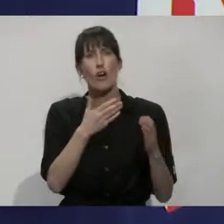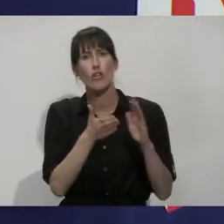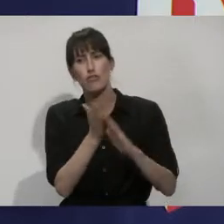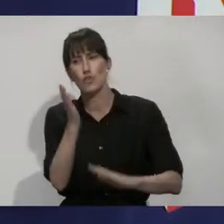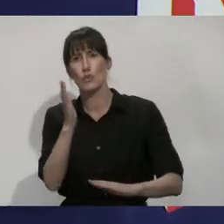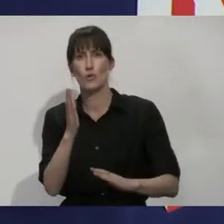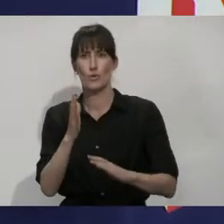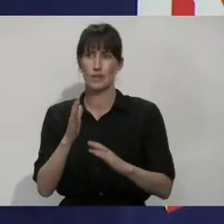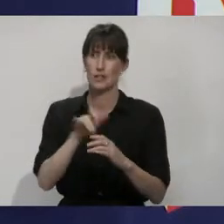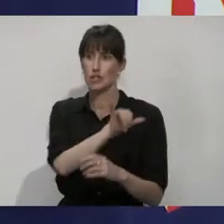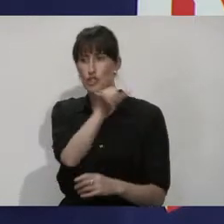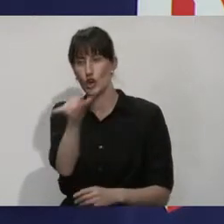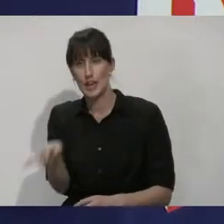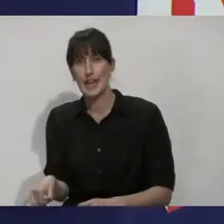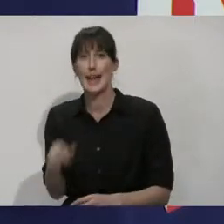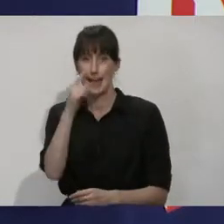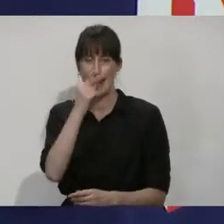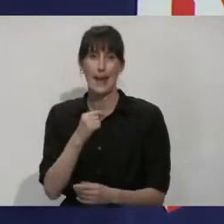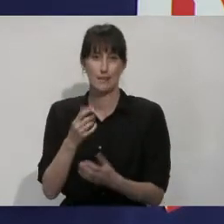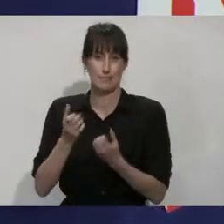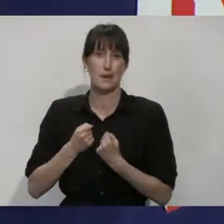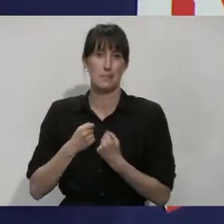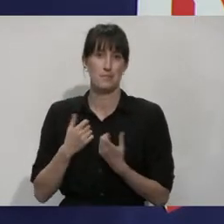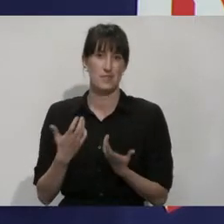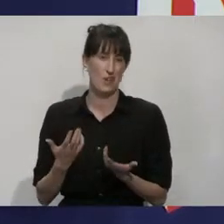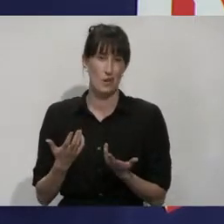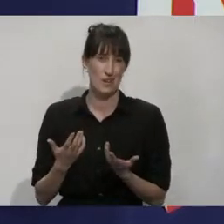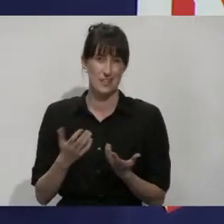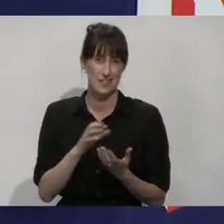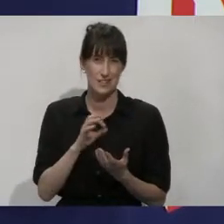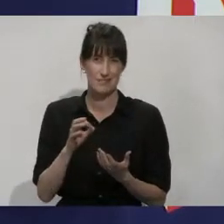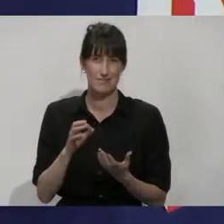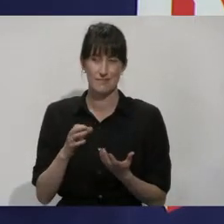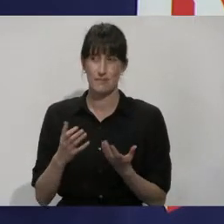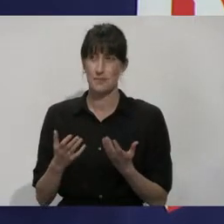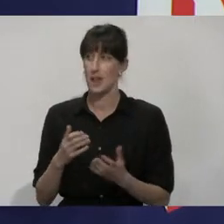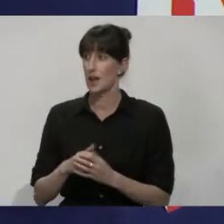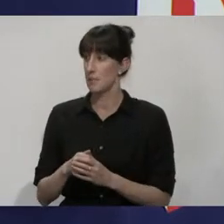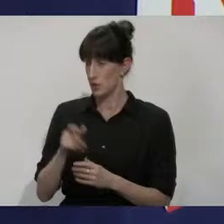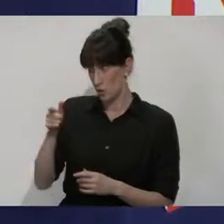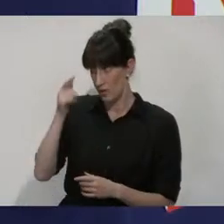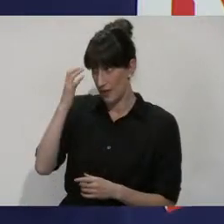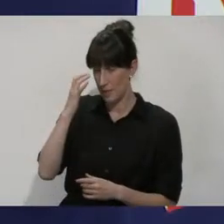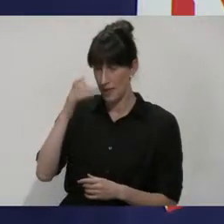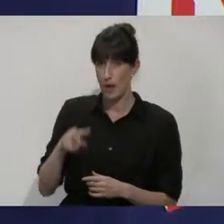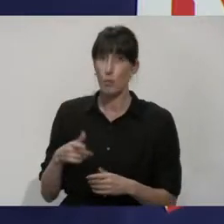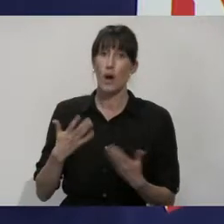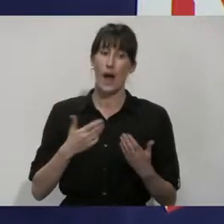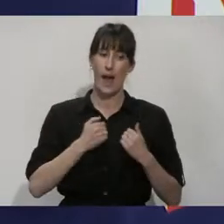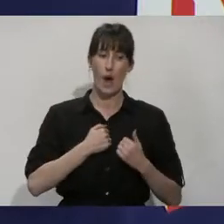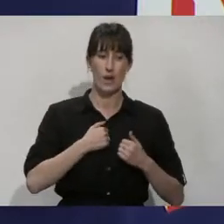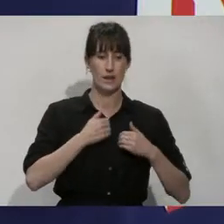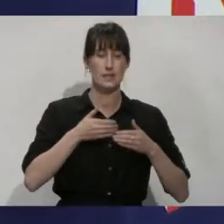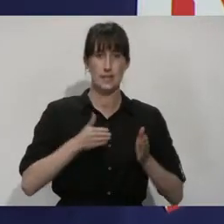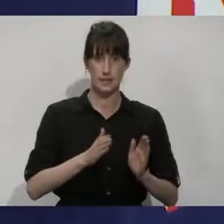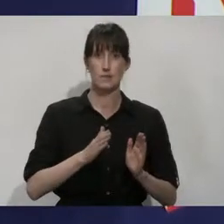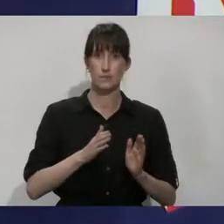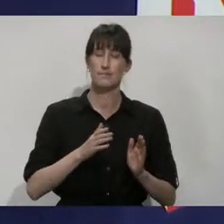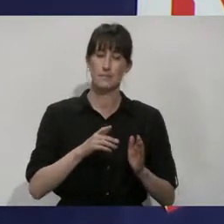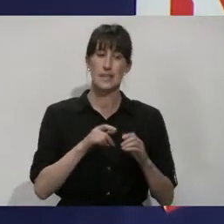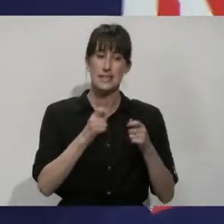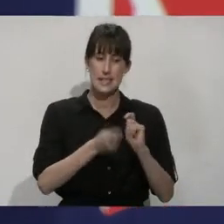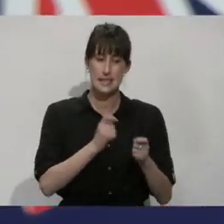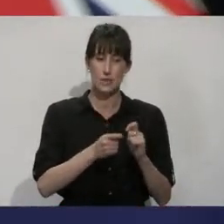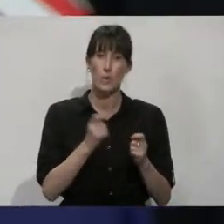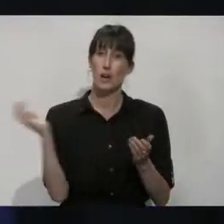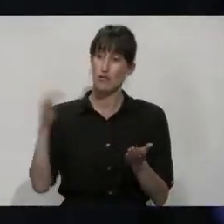options. What we landed on was the day 3 and the day 12 testing of people once they've arrived back in the country. Dr. Bloomfield, are you aware of any close contacts of